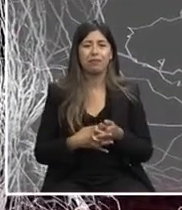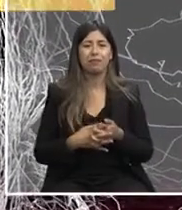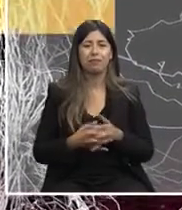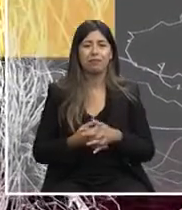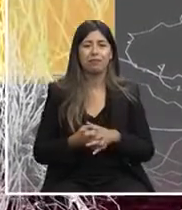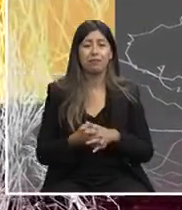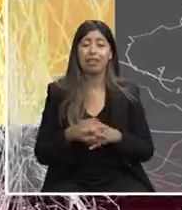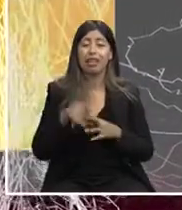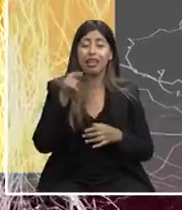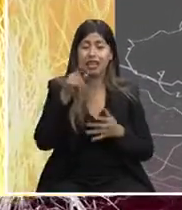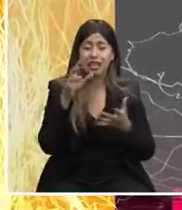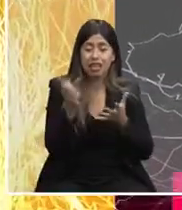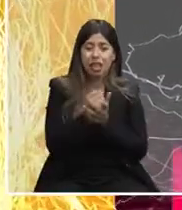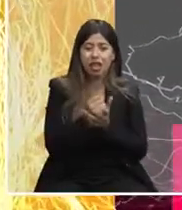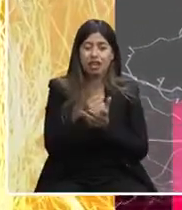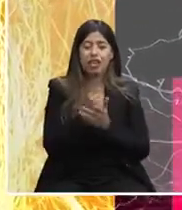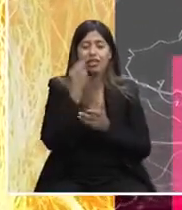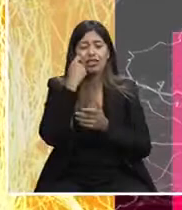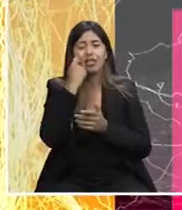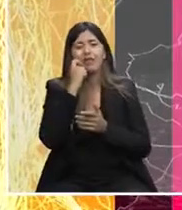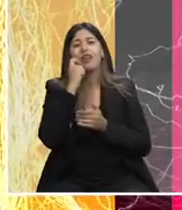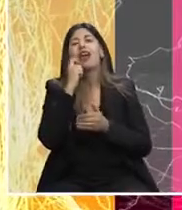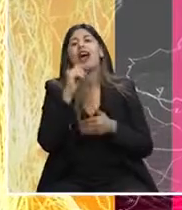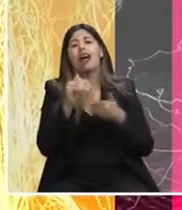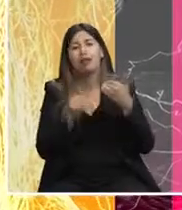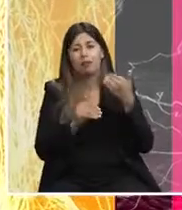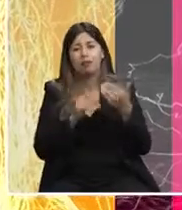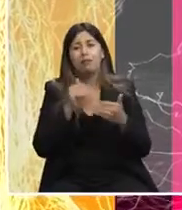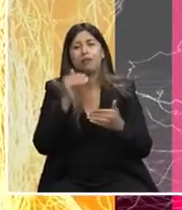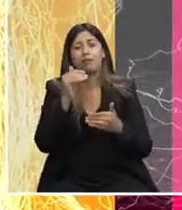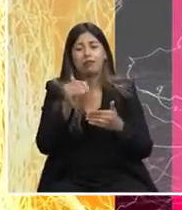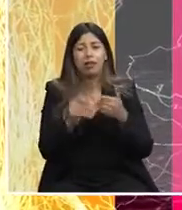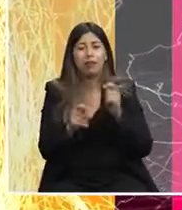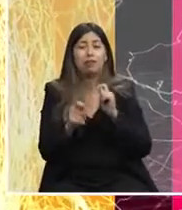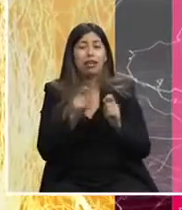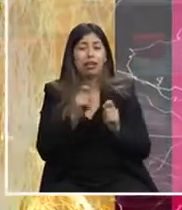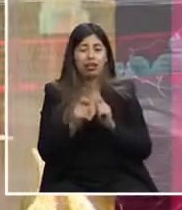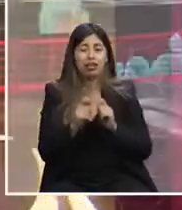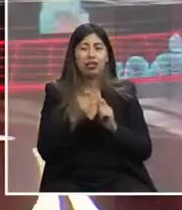very pages on which they will author our future. Thank you.